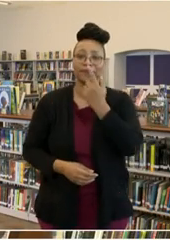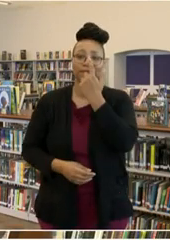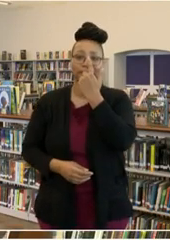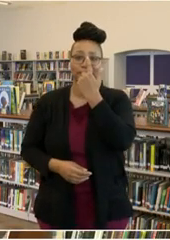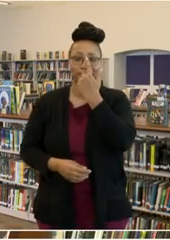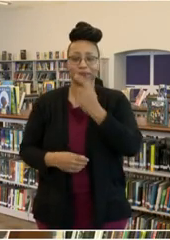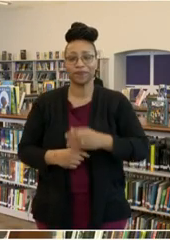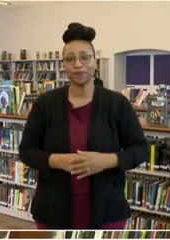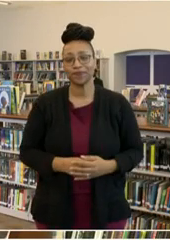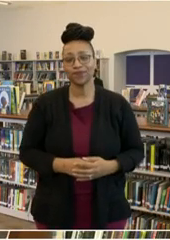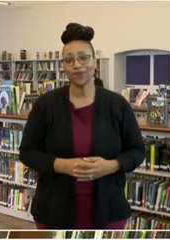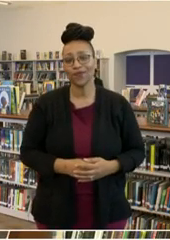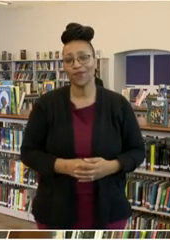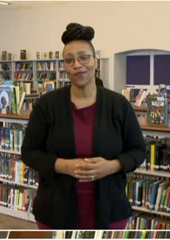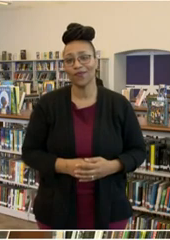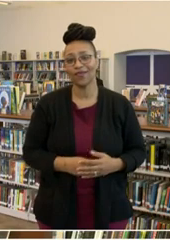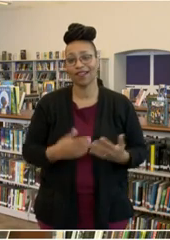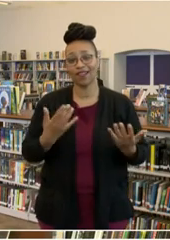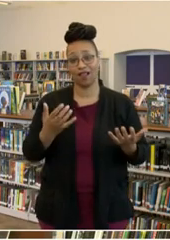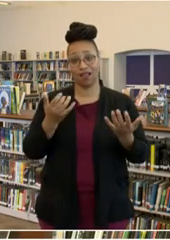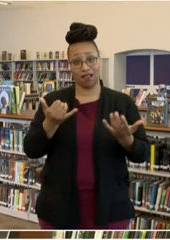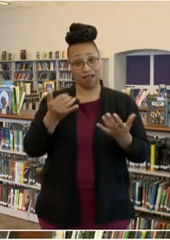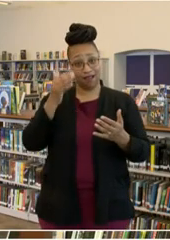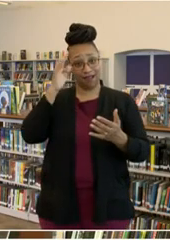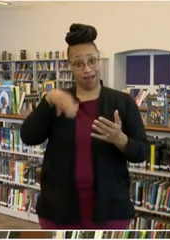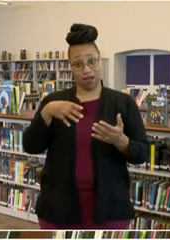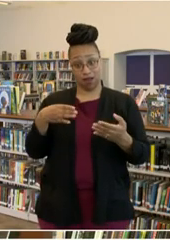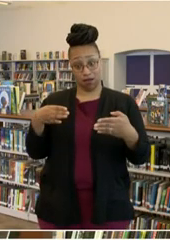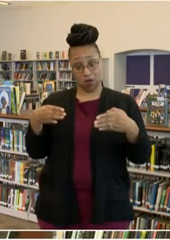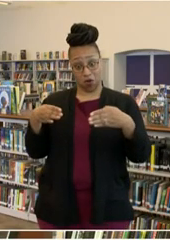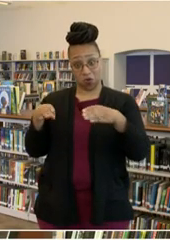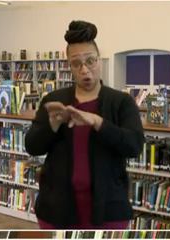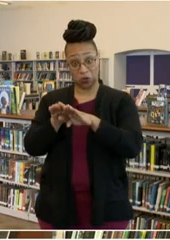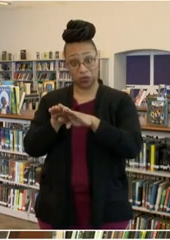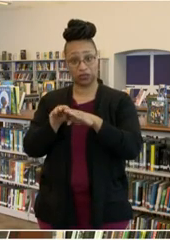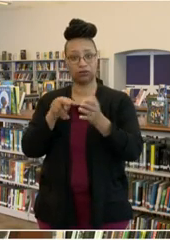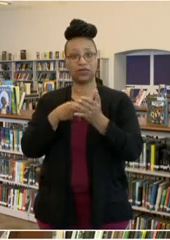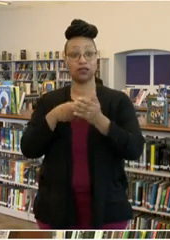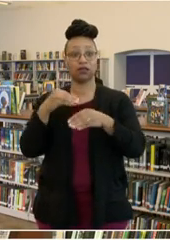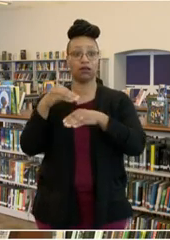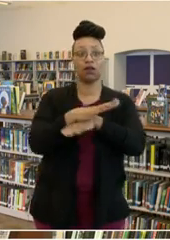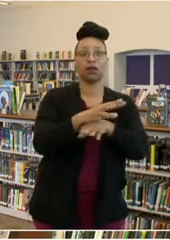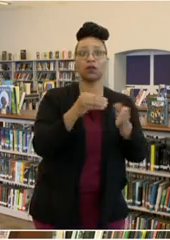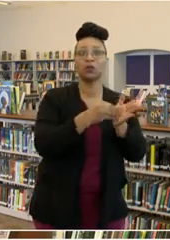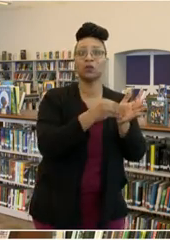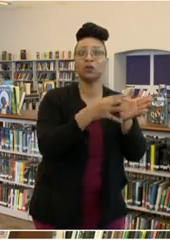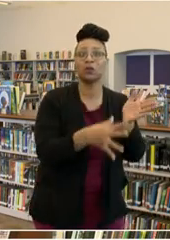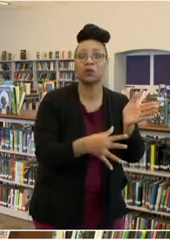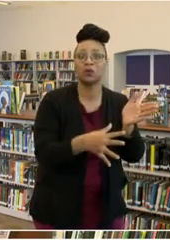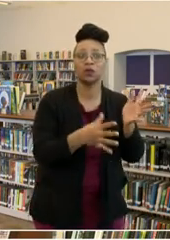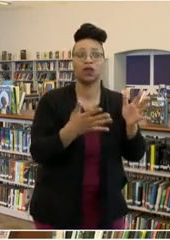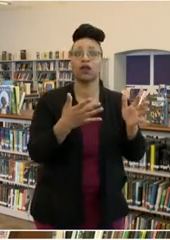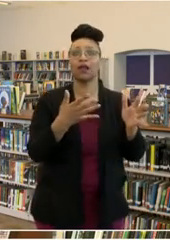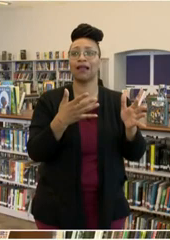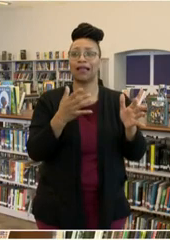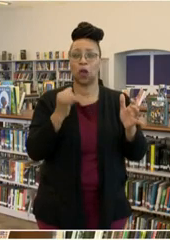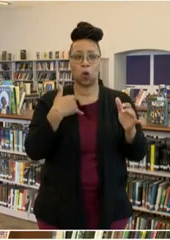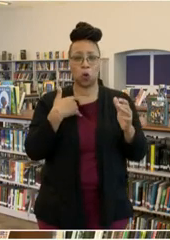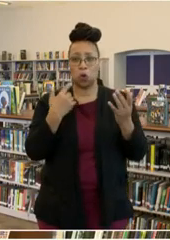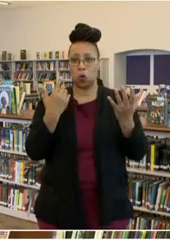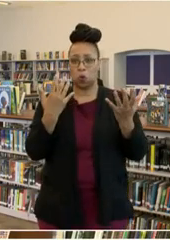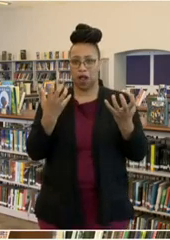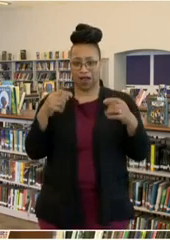kids. And that is why we were so focused on making sure that we were the first in the region to